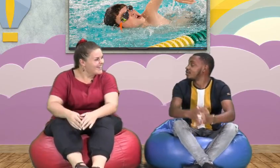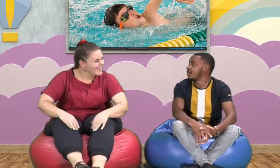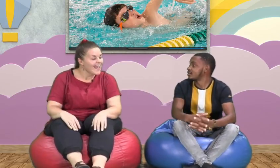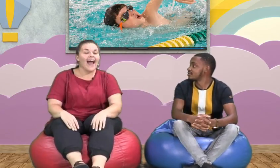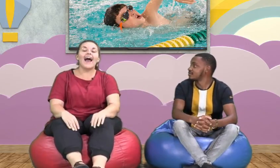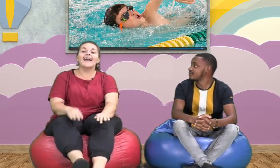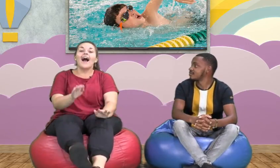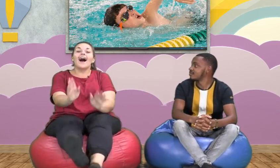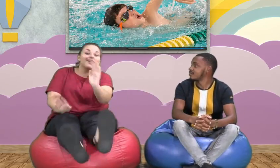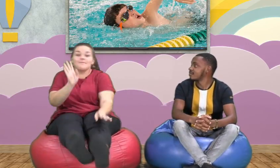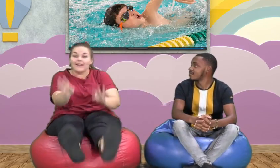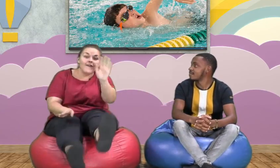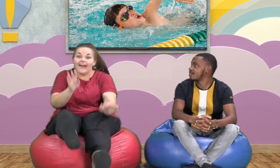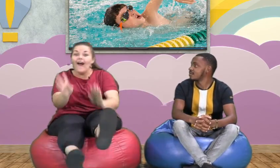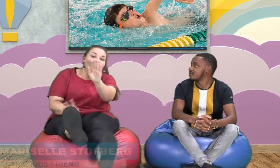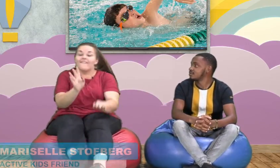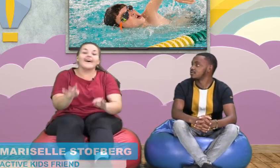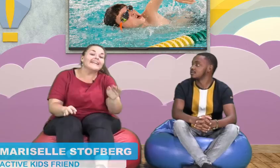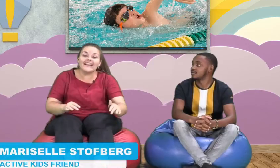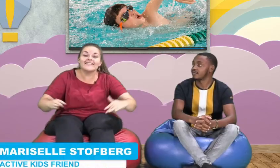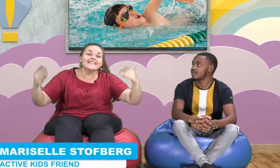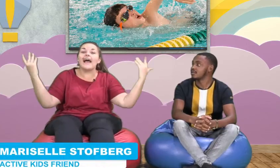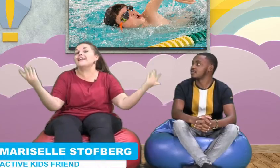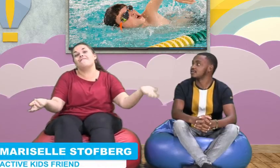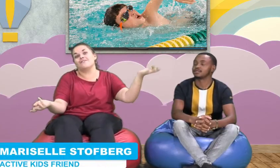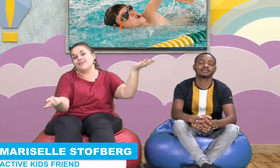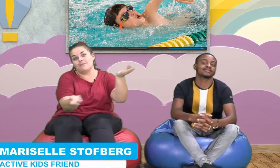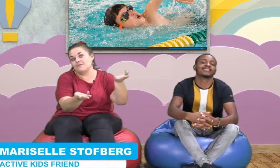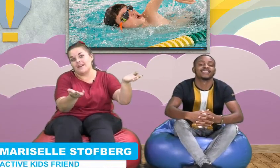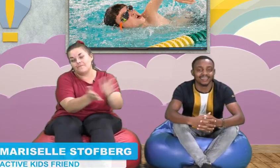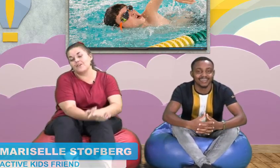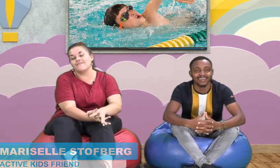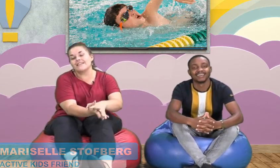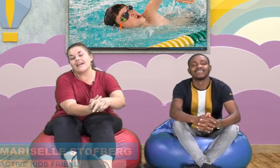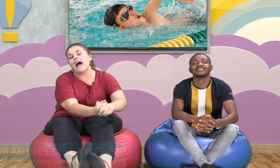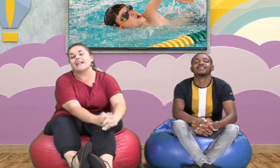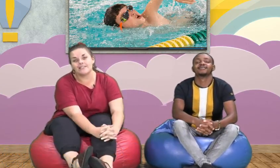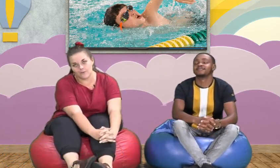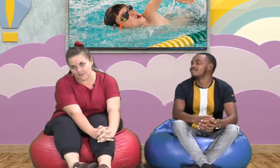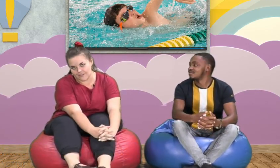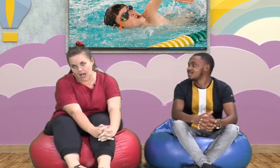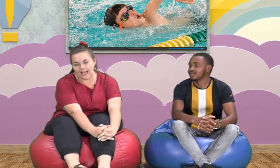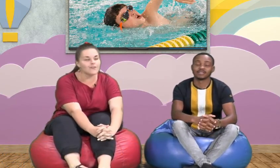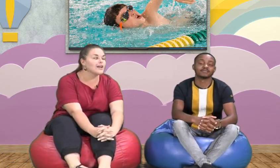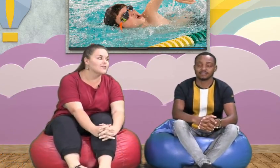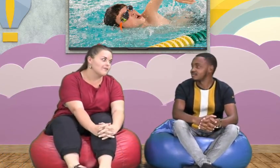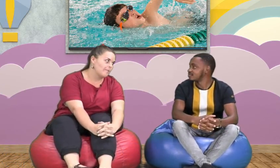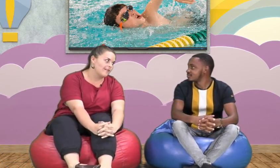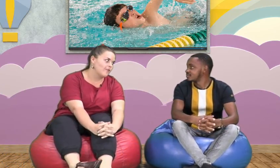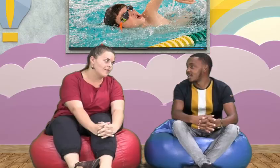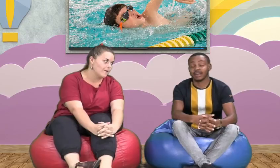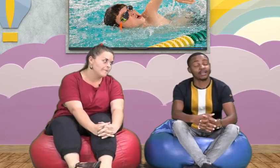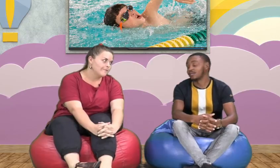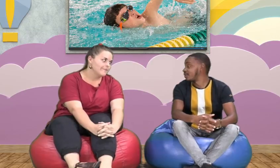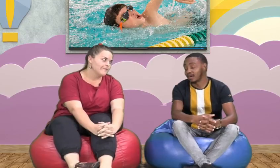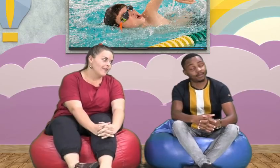wat doen jy? Ek hardloop nou, want dit is nie einde van ons episode. So dit was alles vir ons vir vandag en so ek het soveel pret